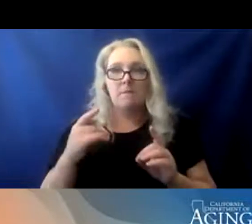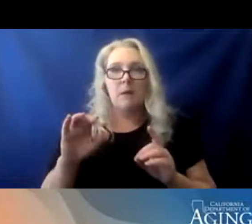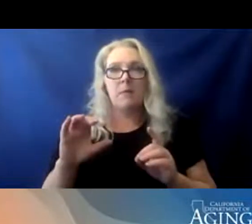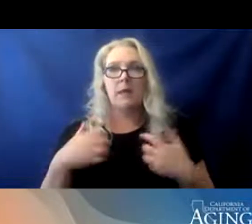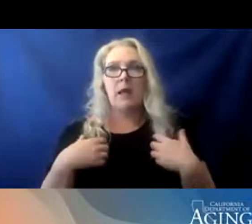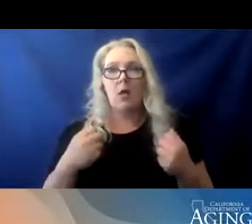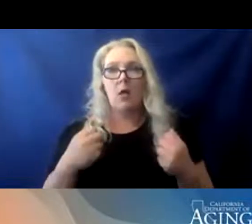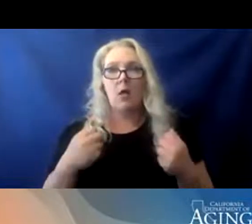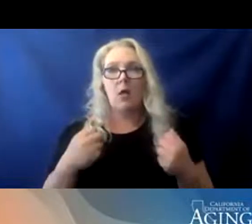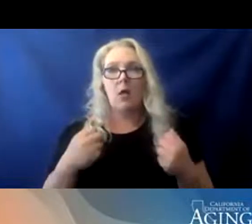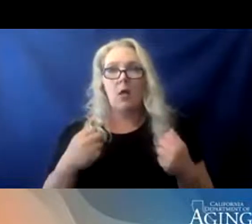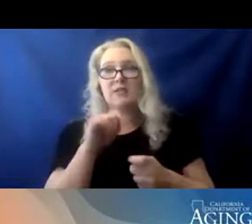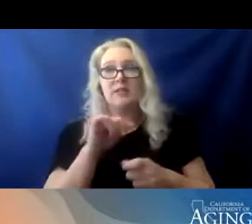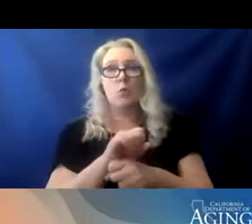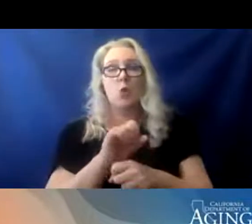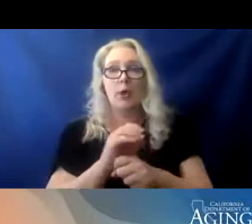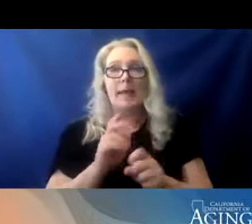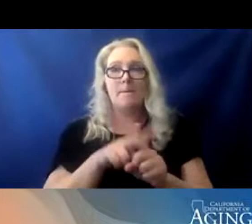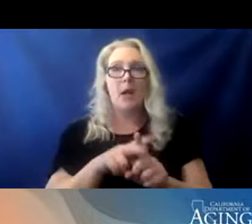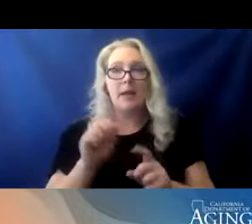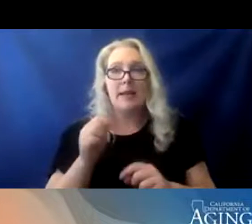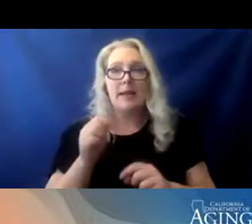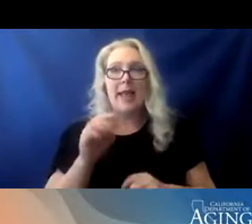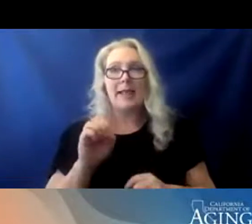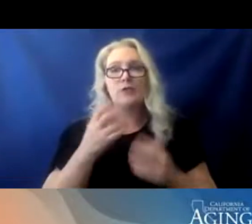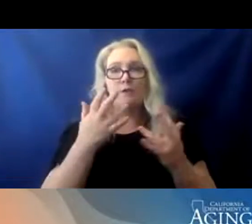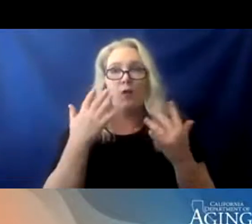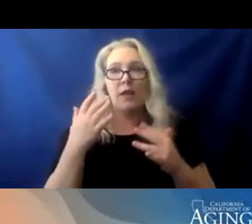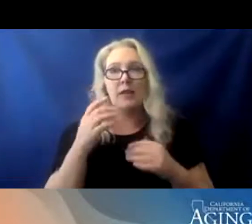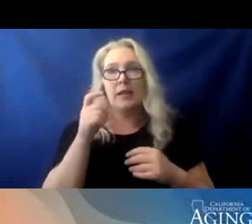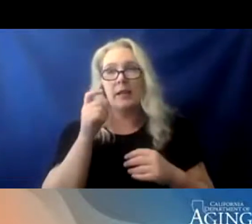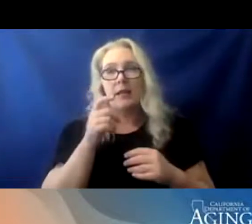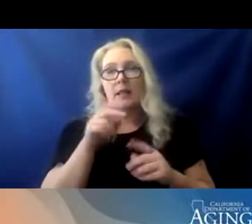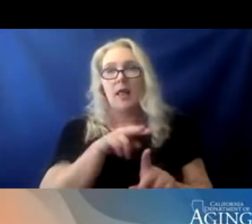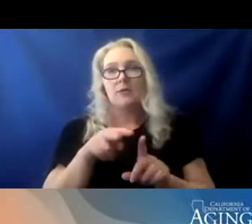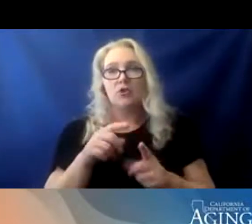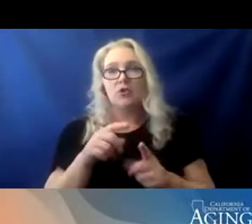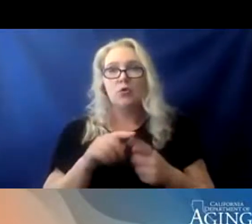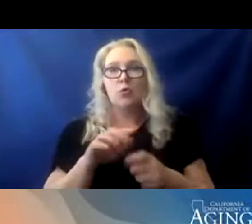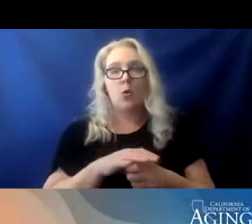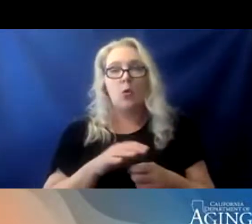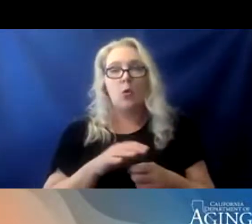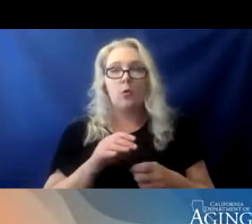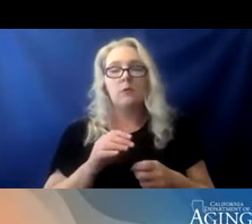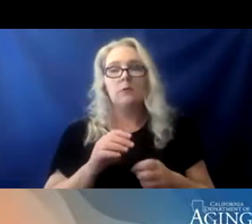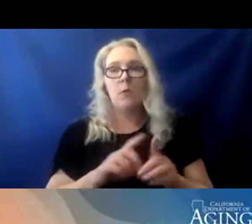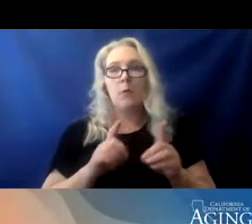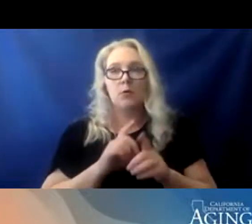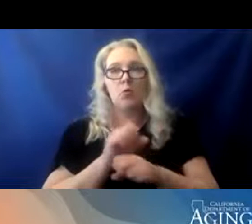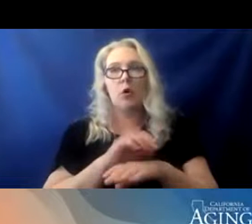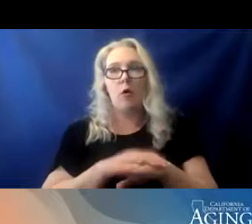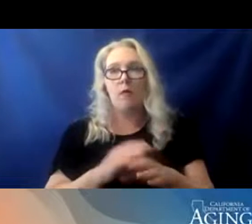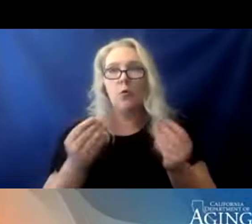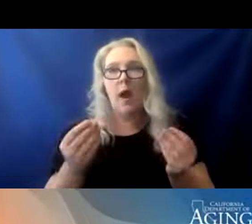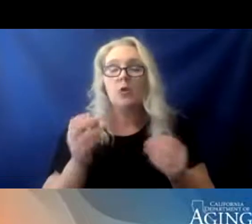in this work and applying an age-friendly lens to the local health departments' work on the ground. And so we've hosted